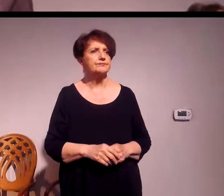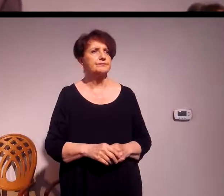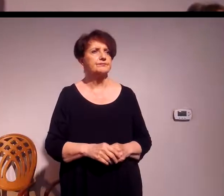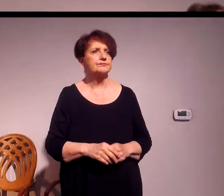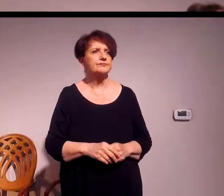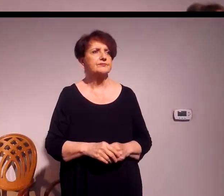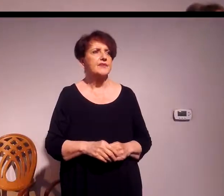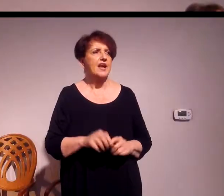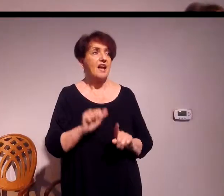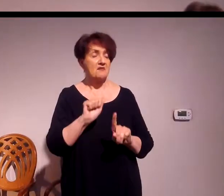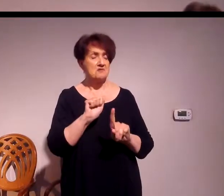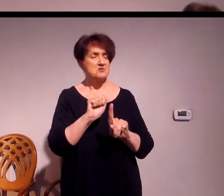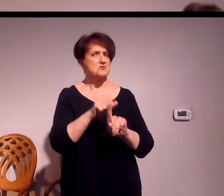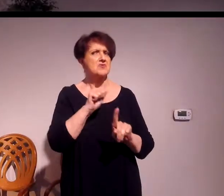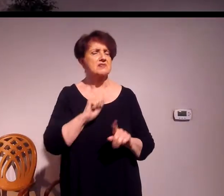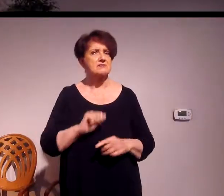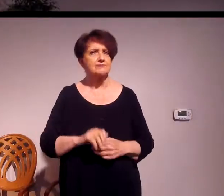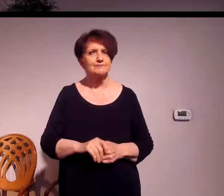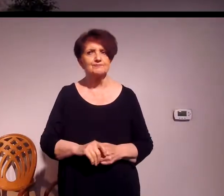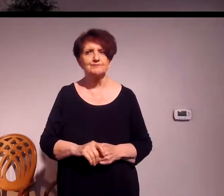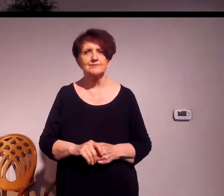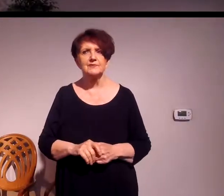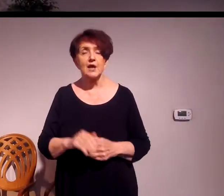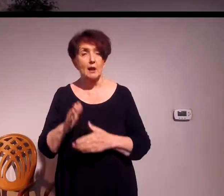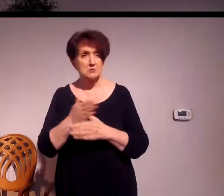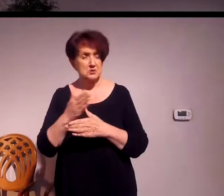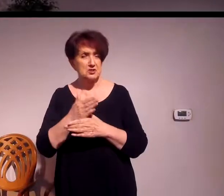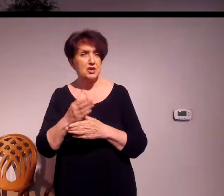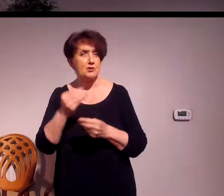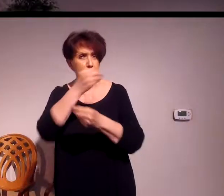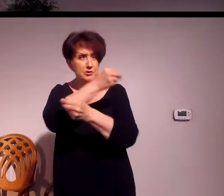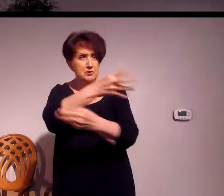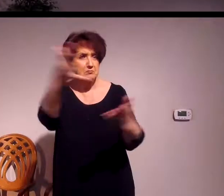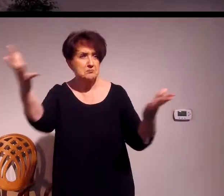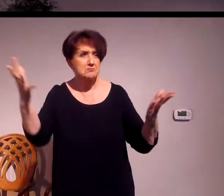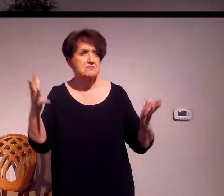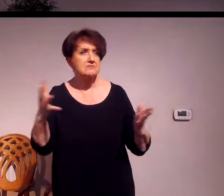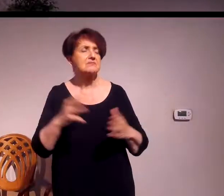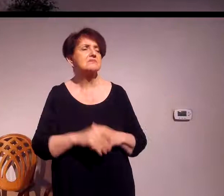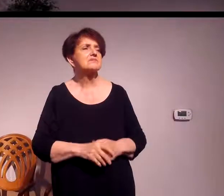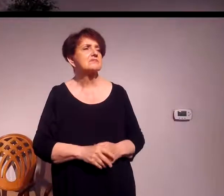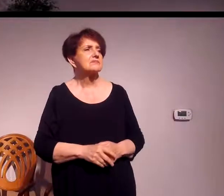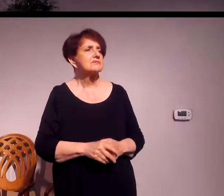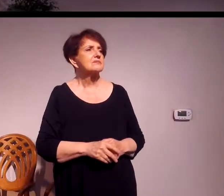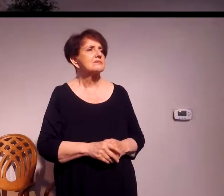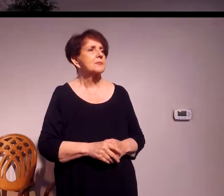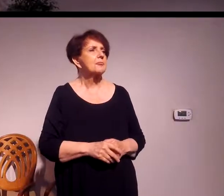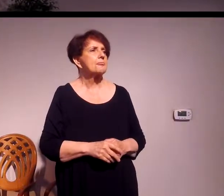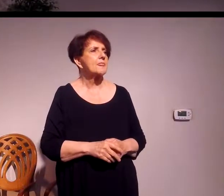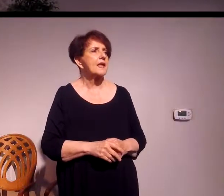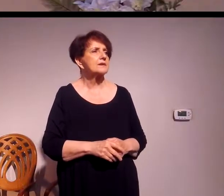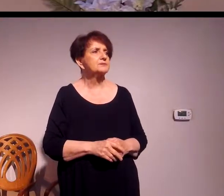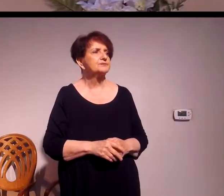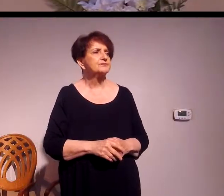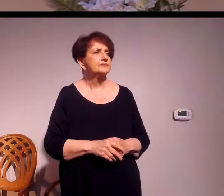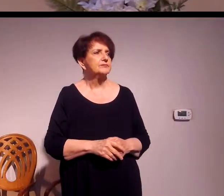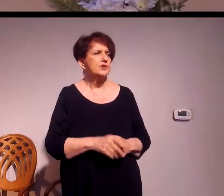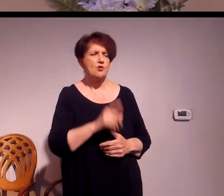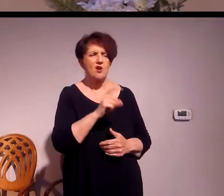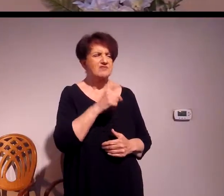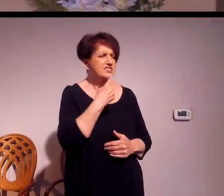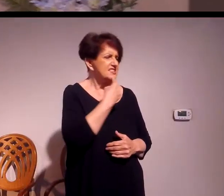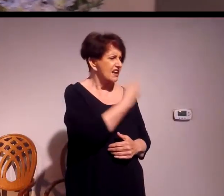I've got a trick that I've learned. And I don't share this stuff with too many people, okay? So I'm going to just share this with you guys. And you don't have to go tell everybody,